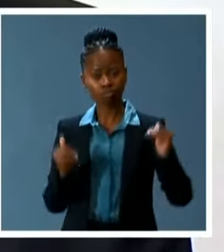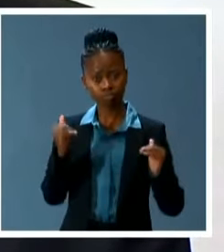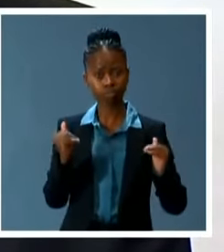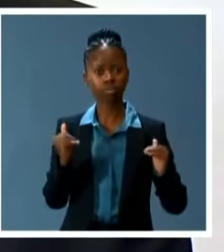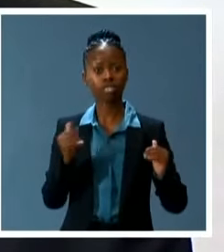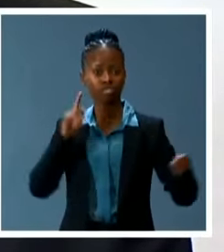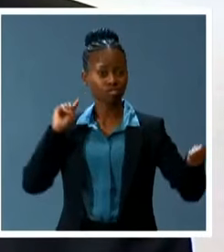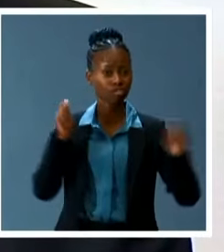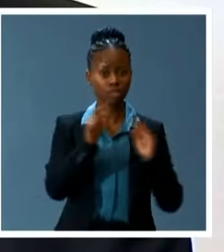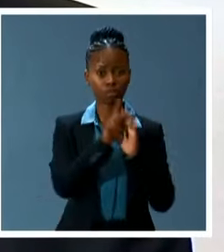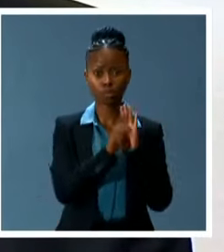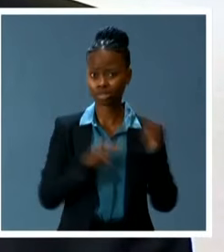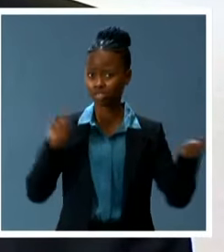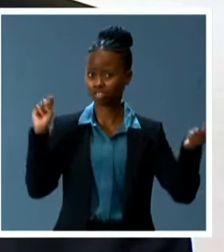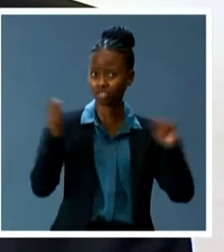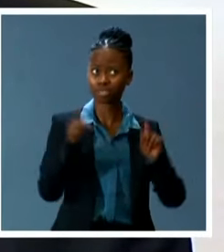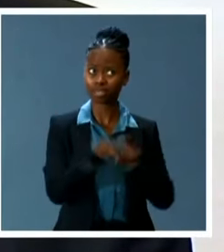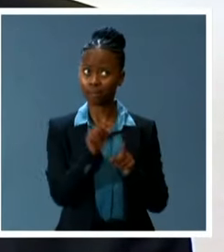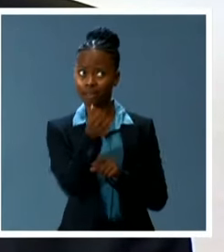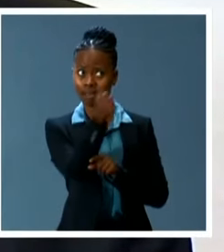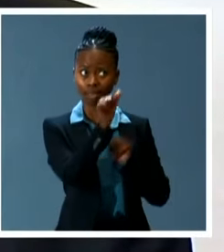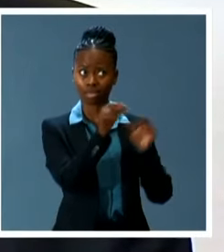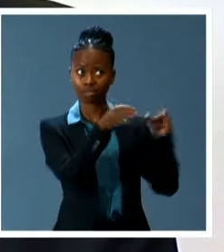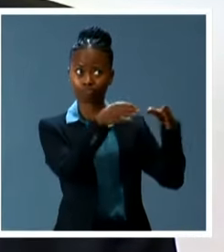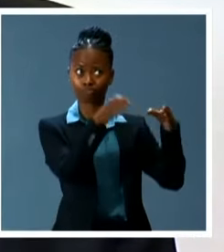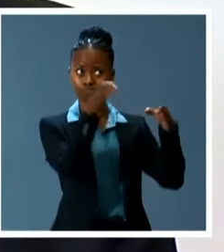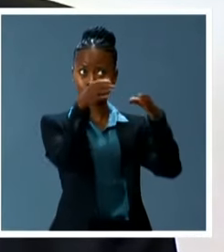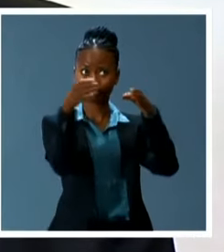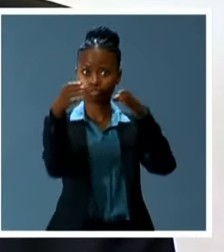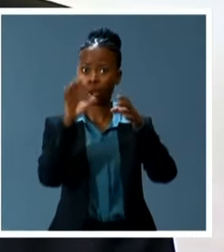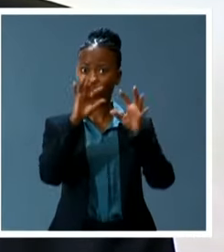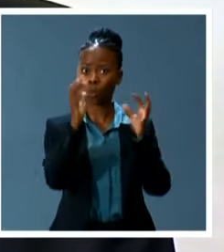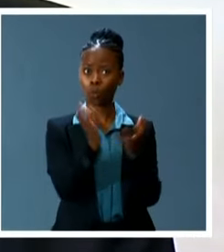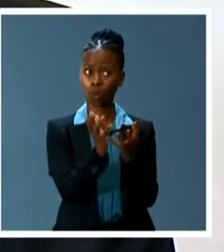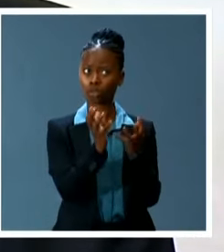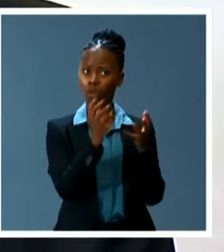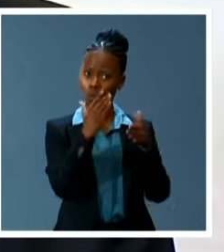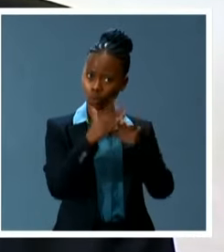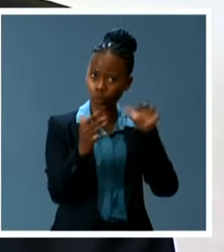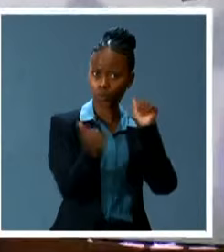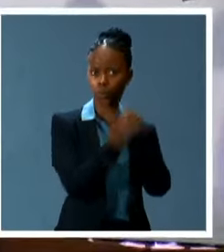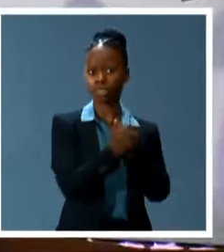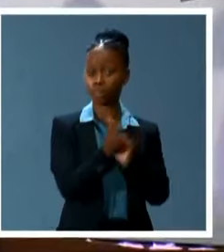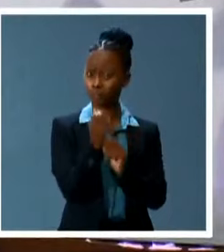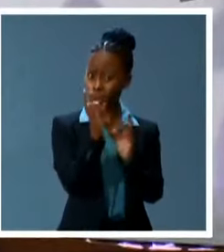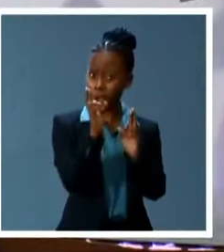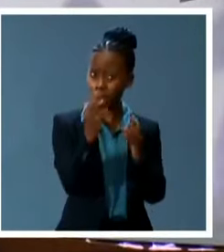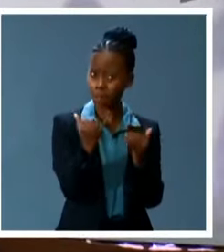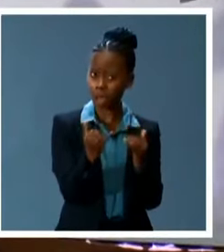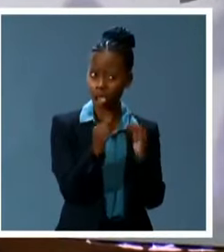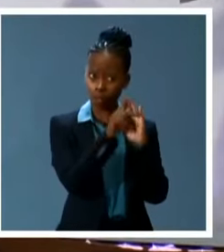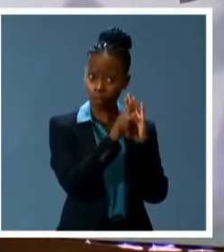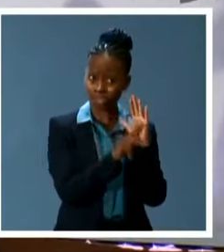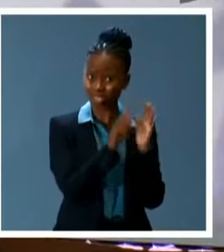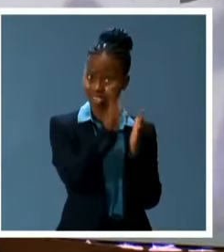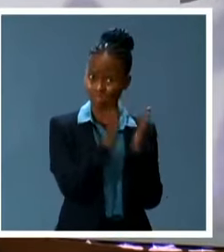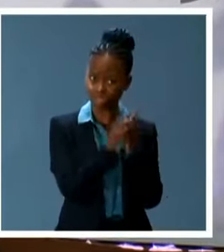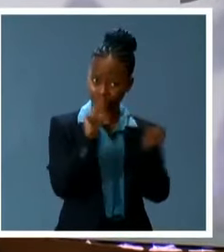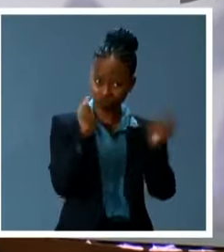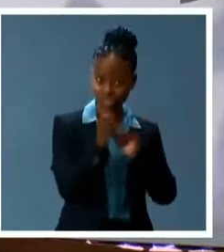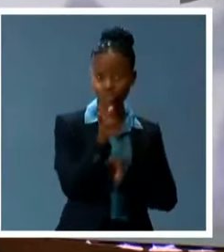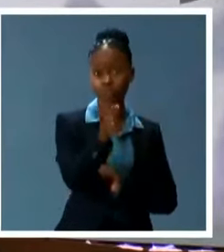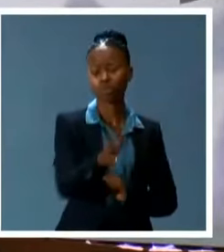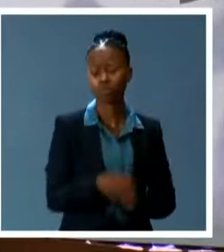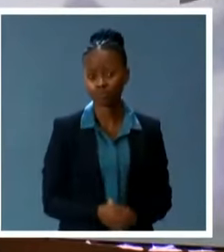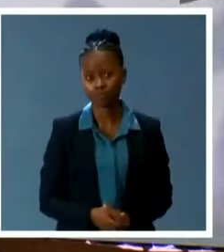together with many other institutions in the world, and we hope that sooner or later we'll be able to gain this battle. Mr.